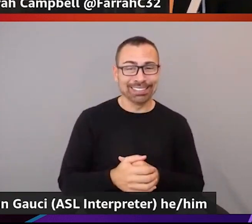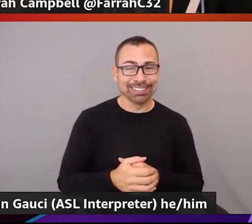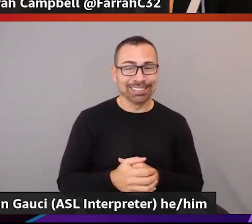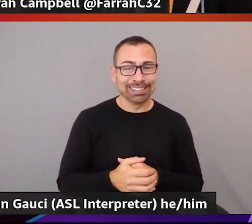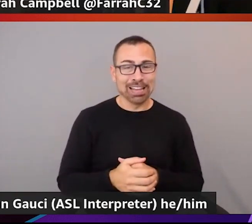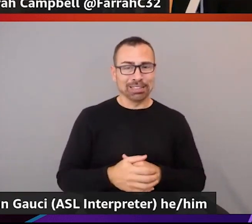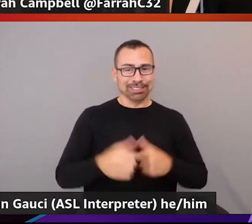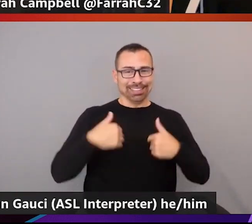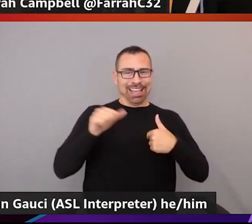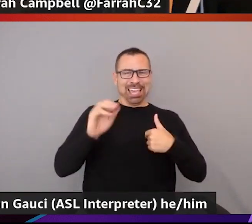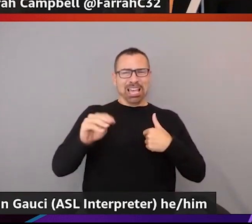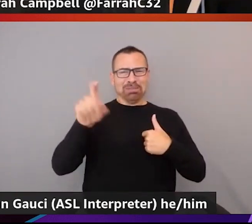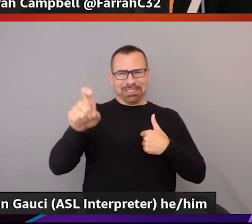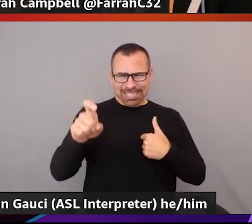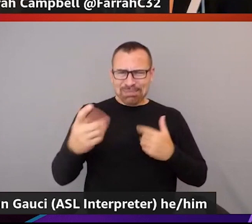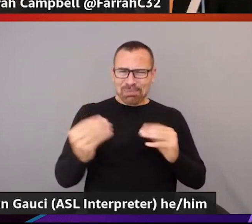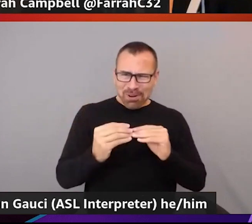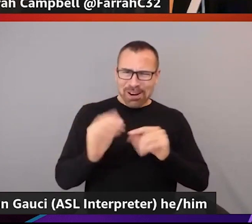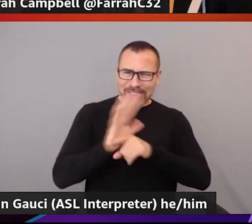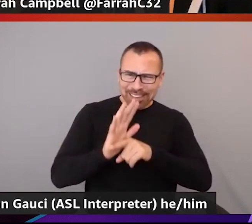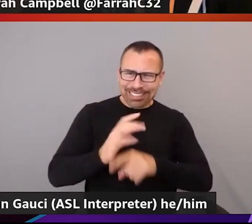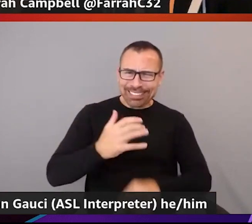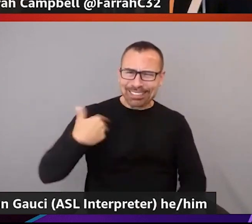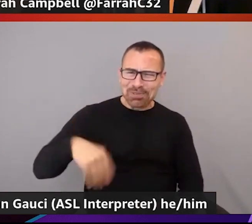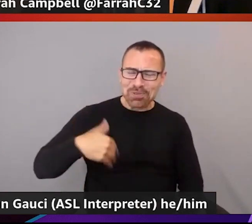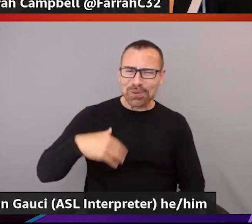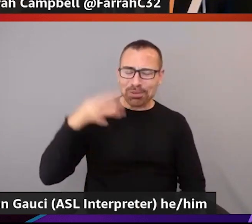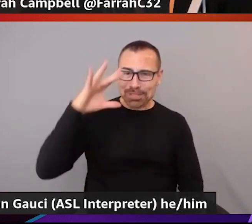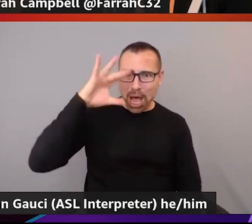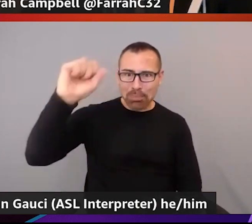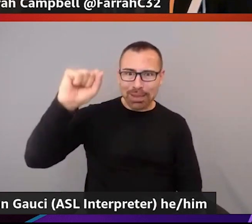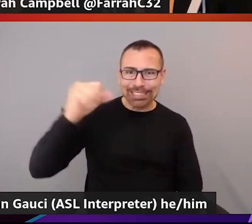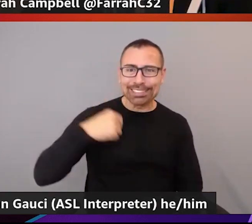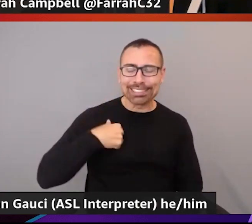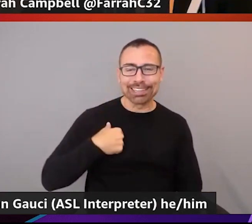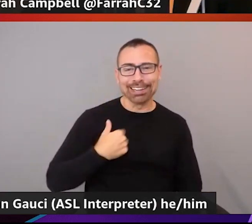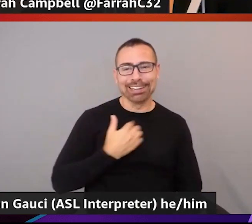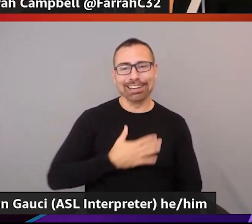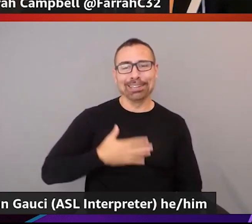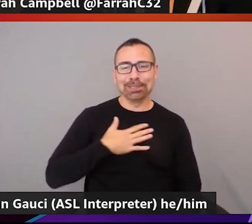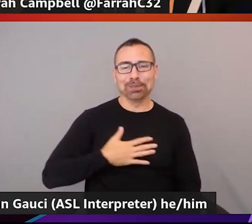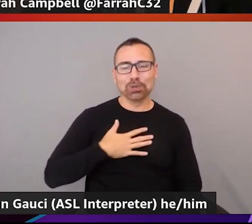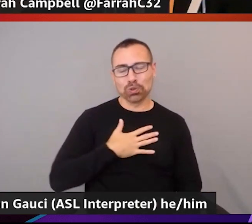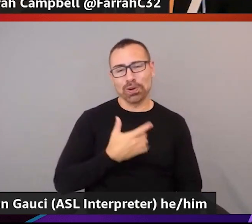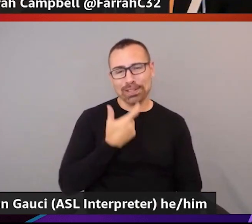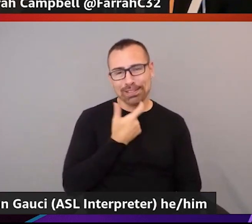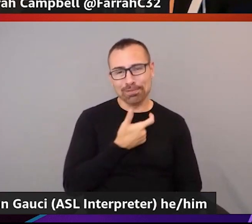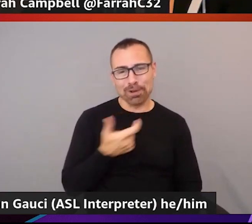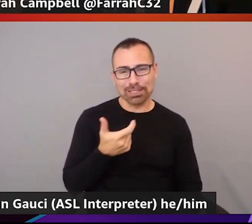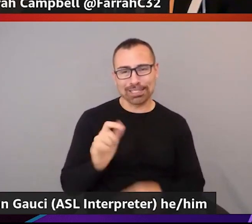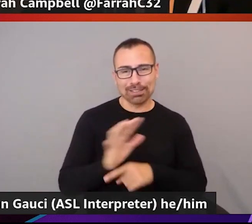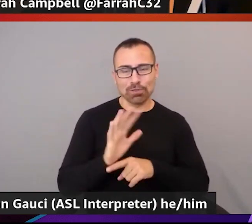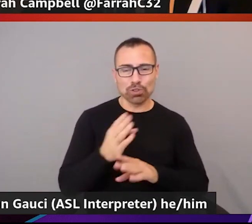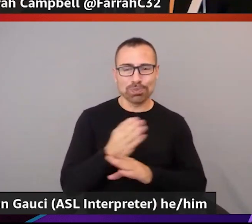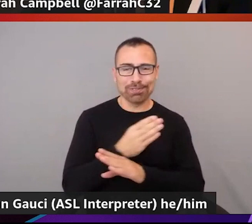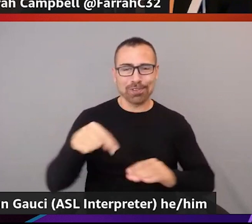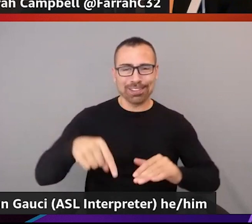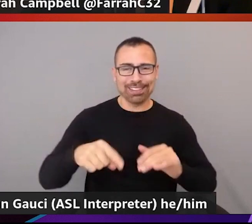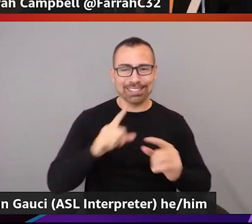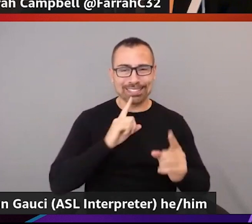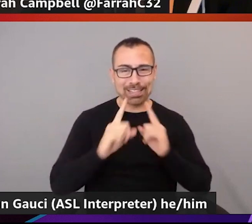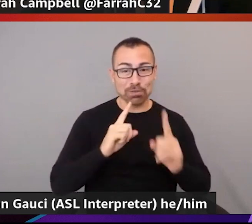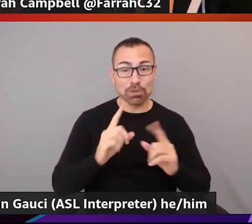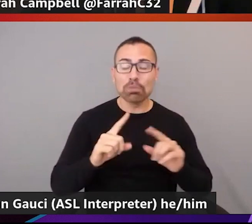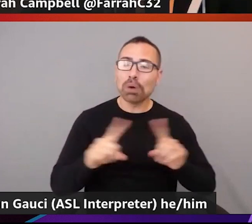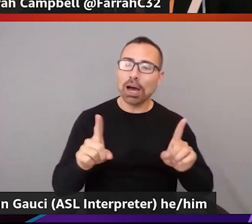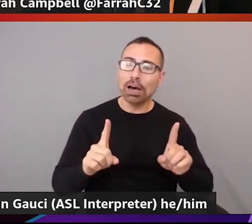I do. Amazing. It was I really enjoyed the videos I did get to watch before our interview. But so